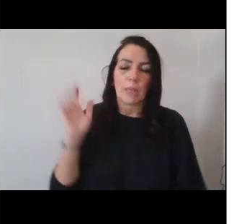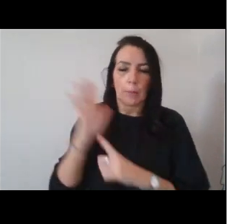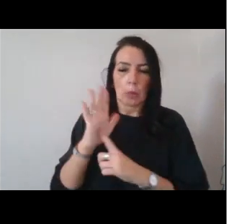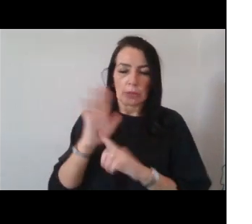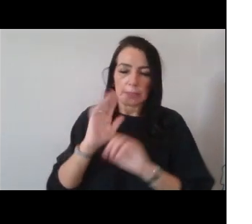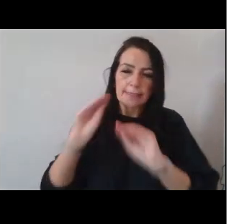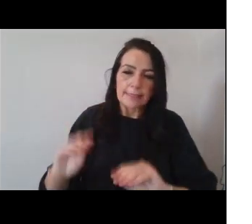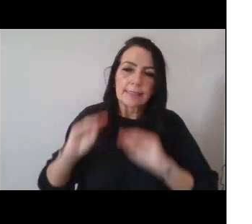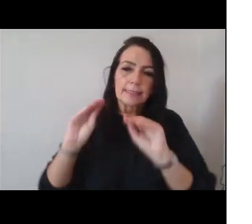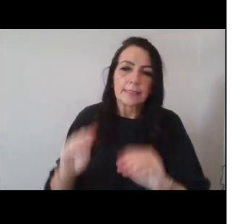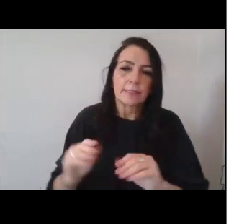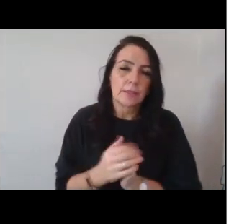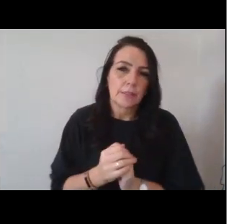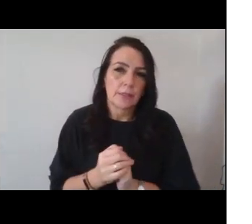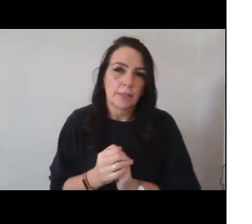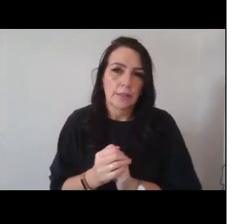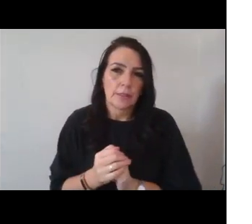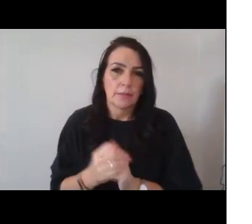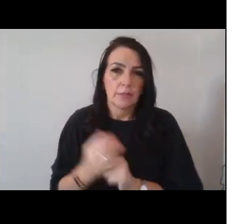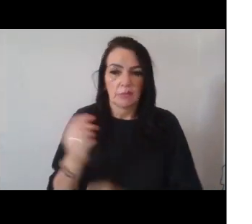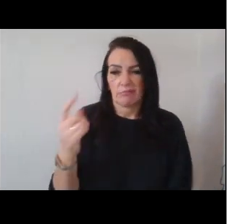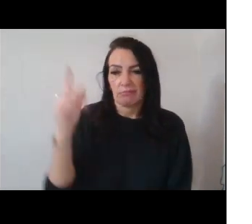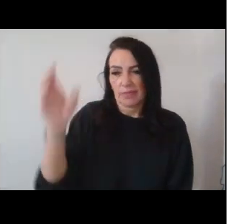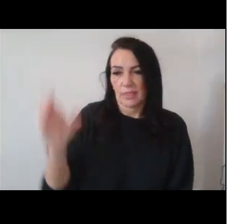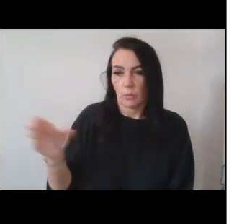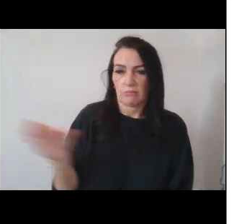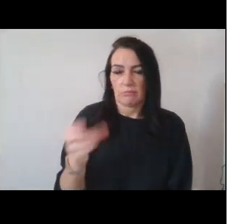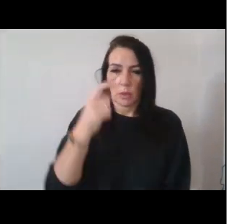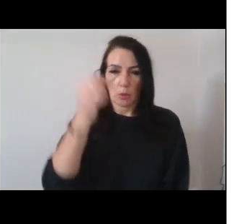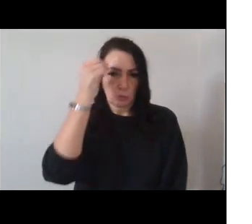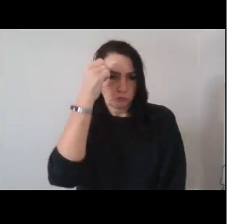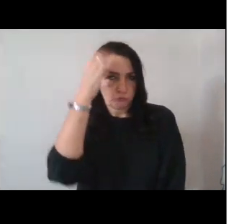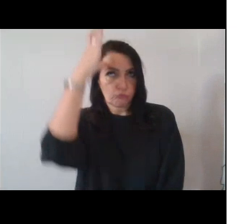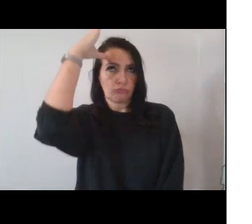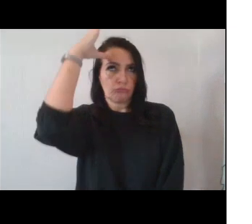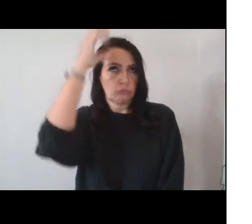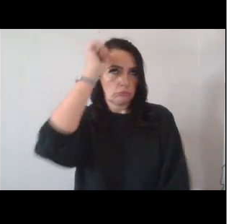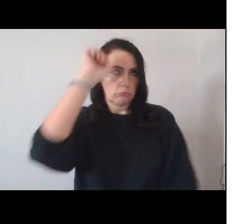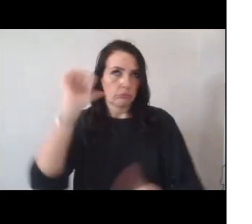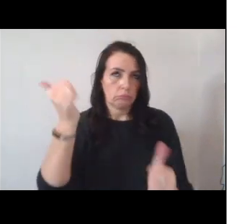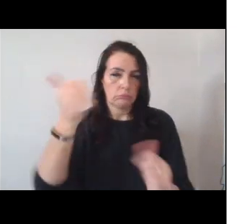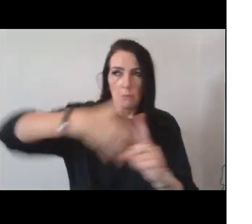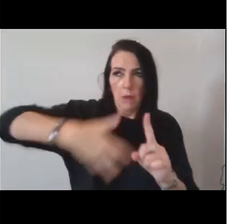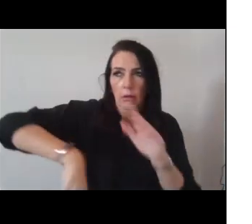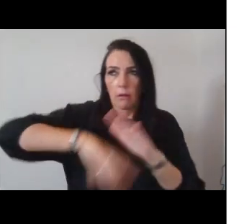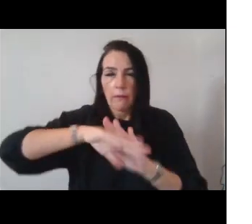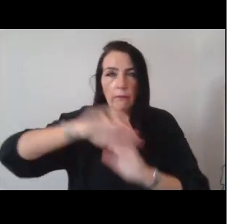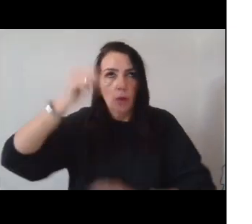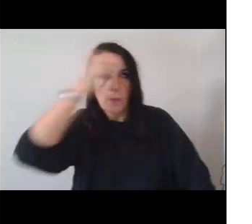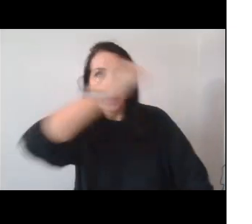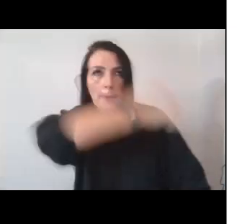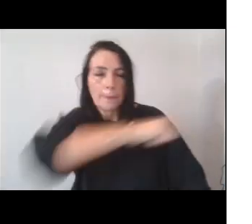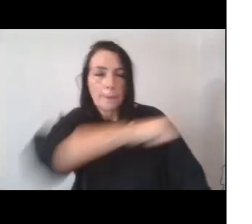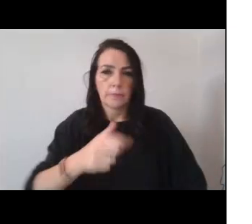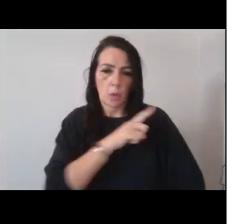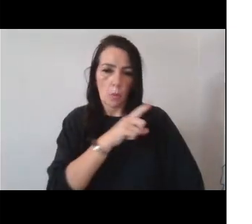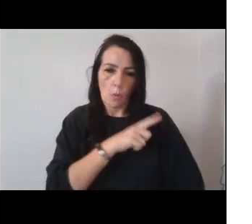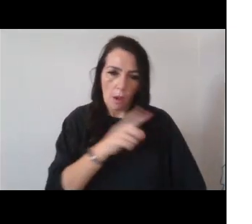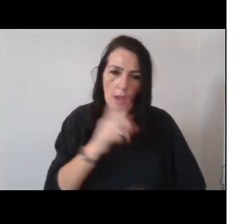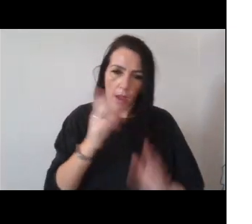so if you can have a member of staff that can speak authoritatively and knowledgeably about the reasons why you might want to make